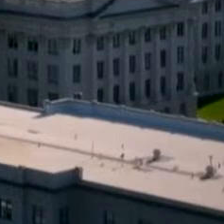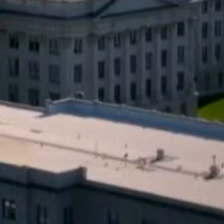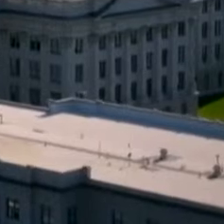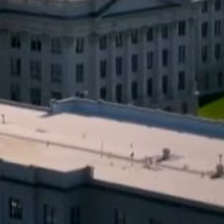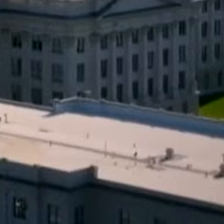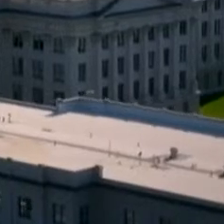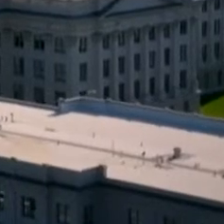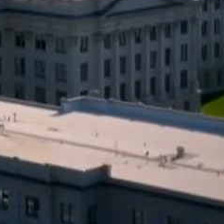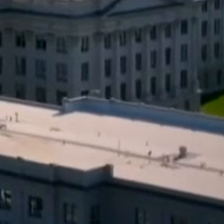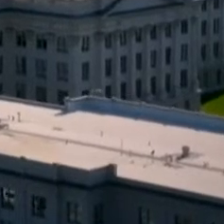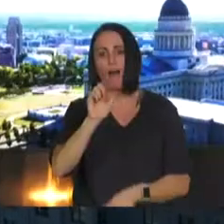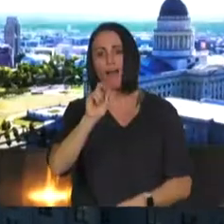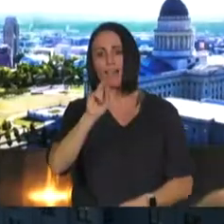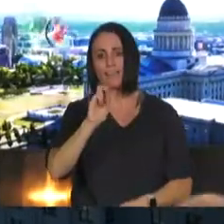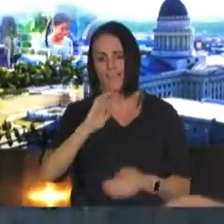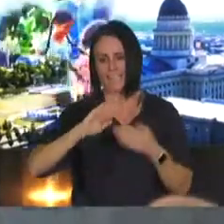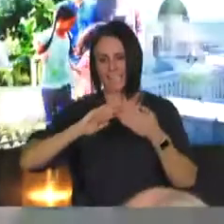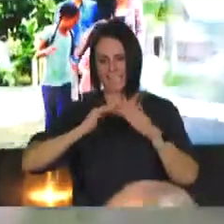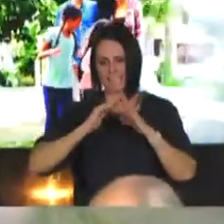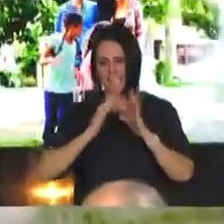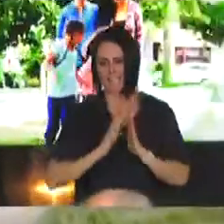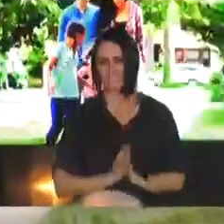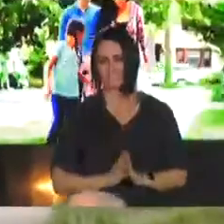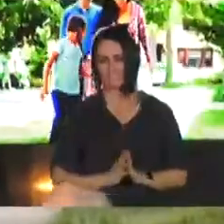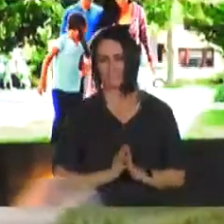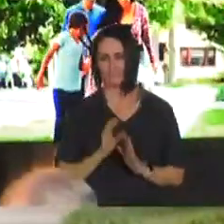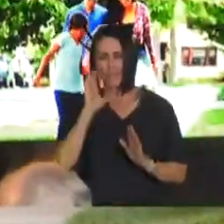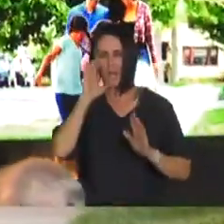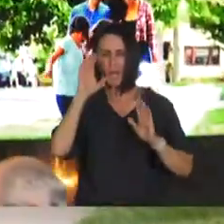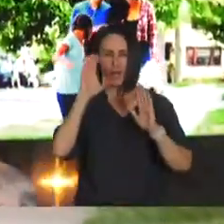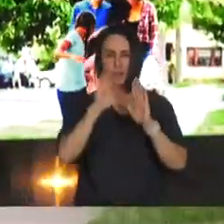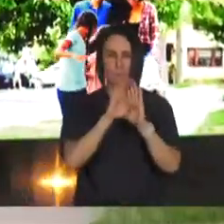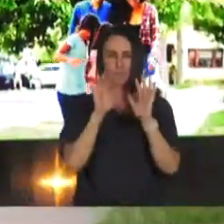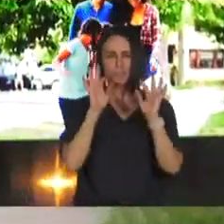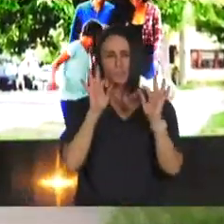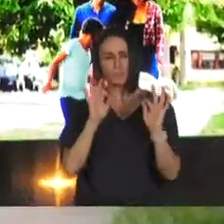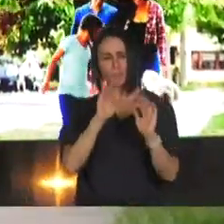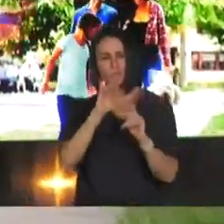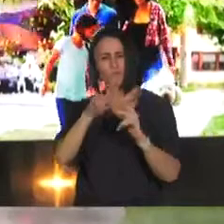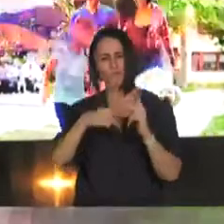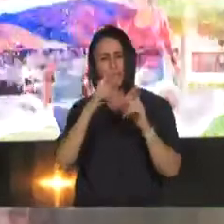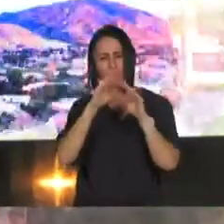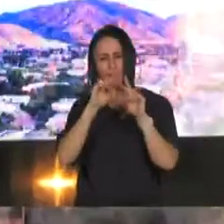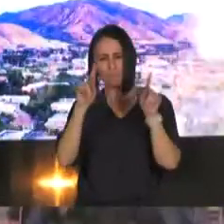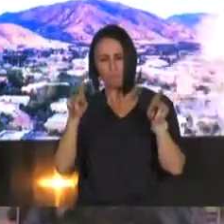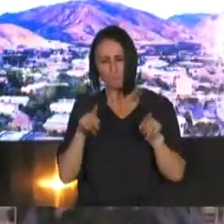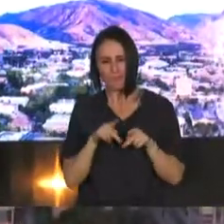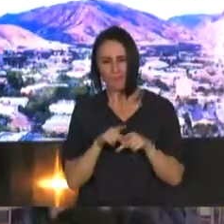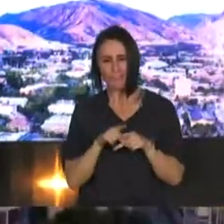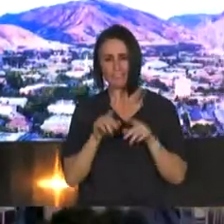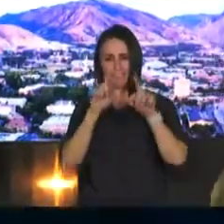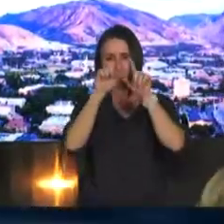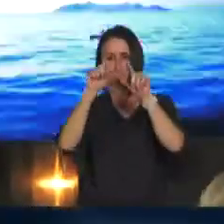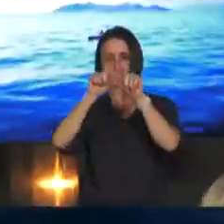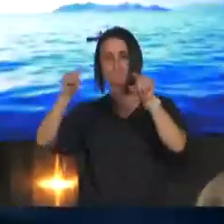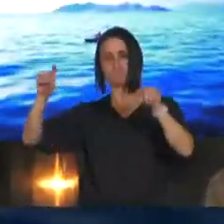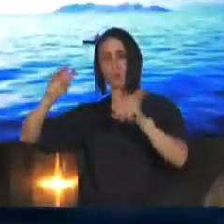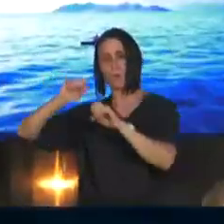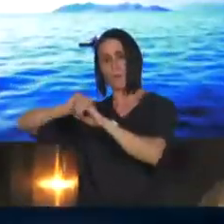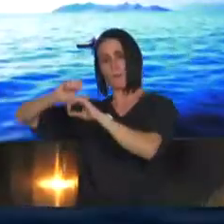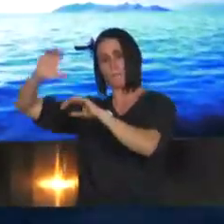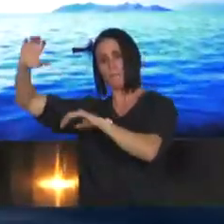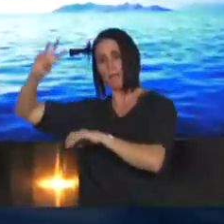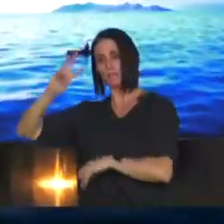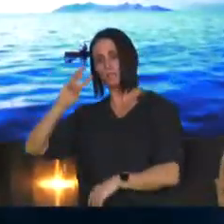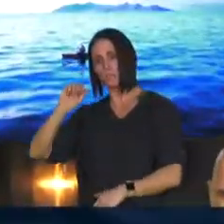as Small Lake City. A picture-perfect kind of place framed by the Wasatch in the east and the